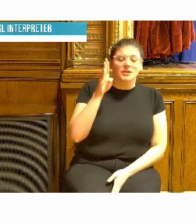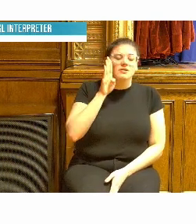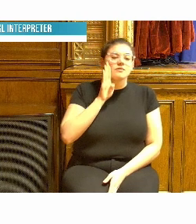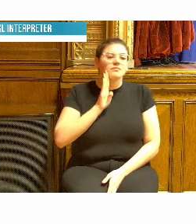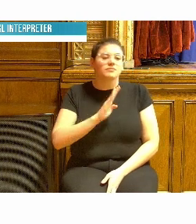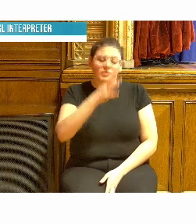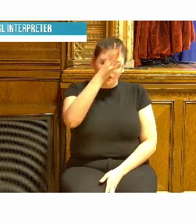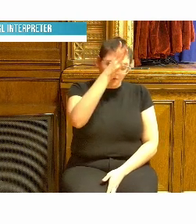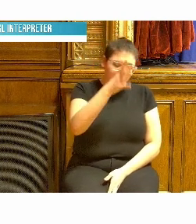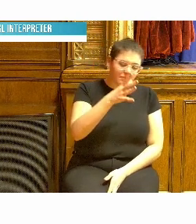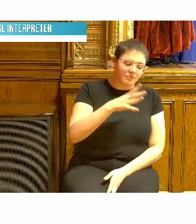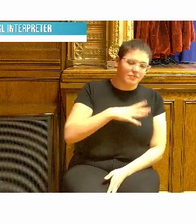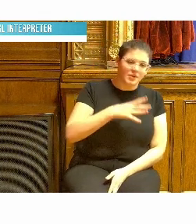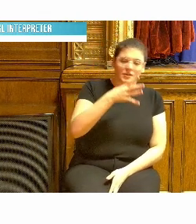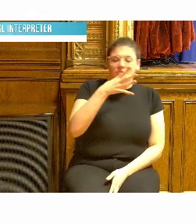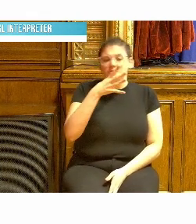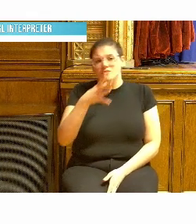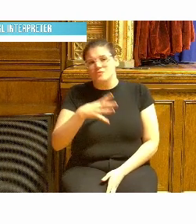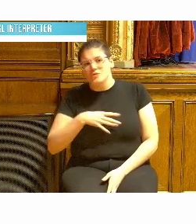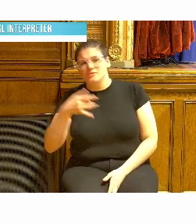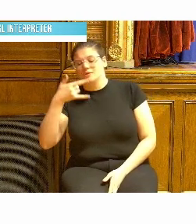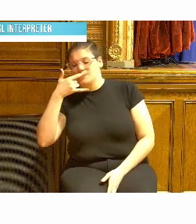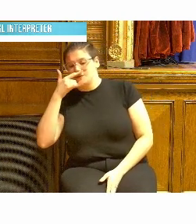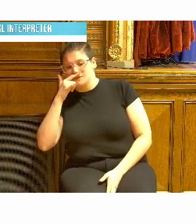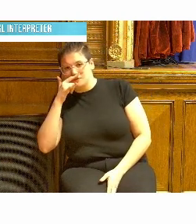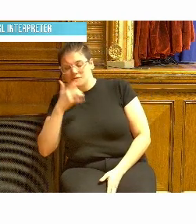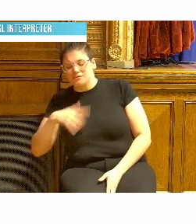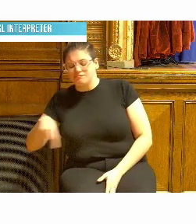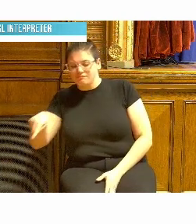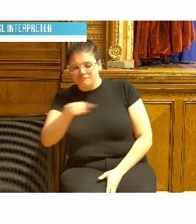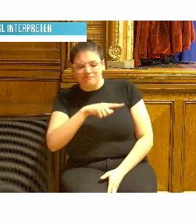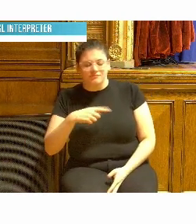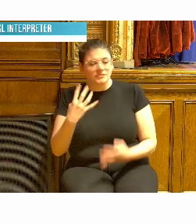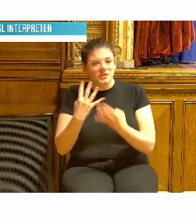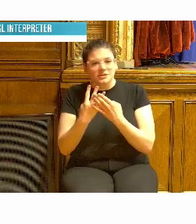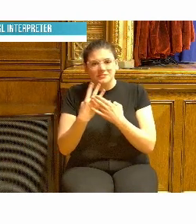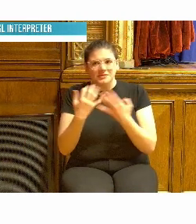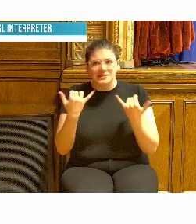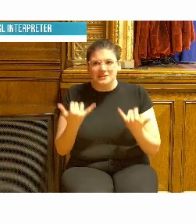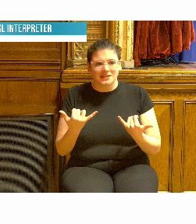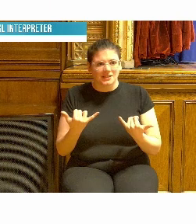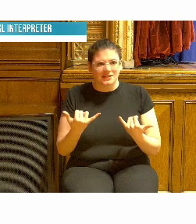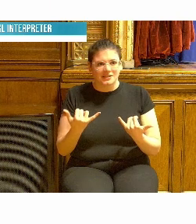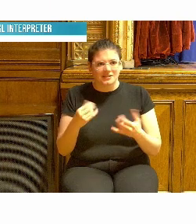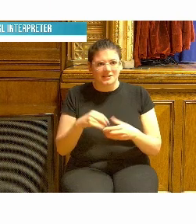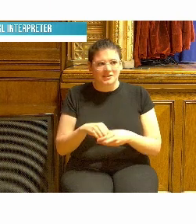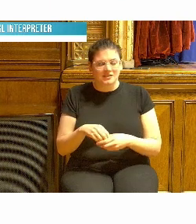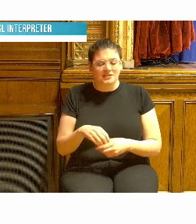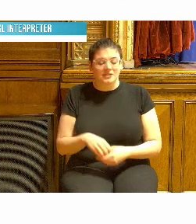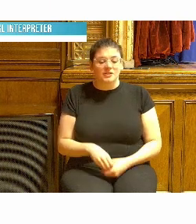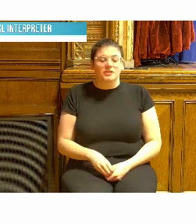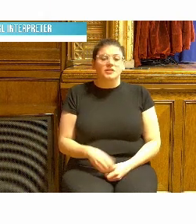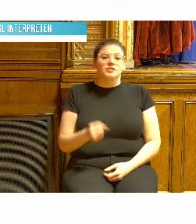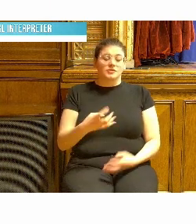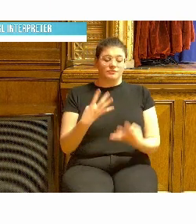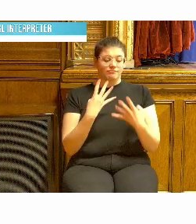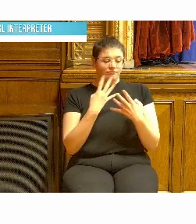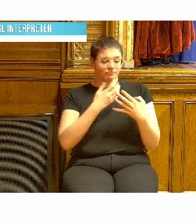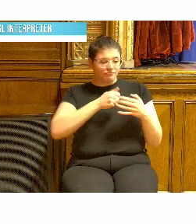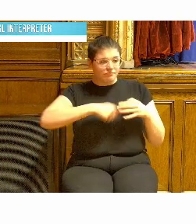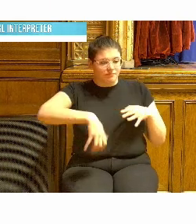are imprisoned in America today. So mass incarceration is the extension of our enslavement, in my